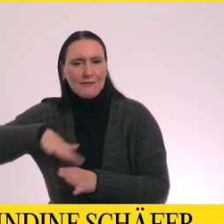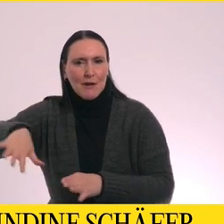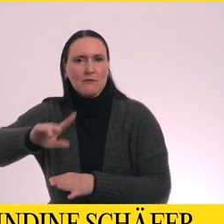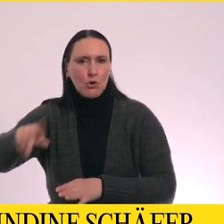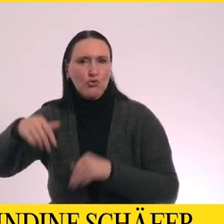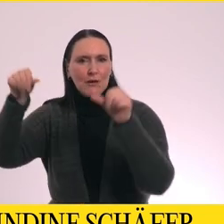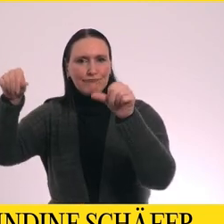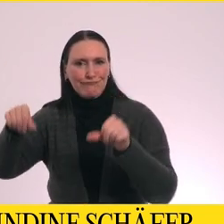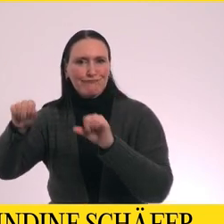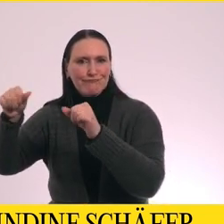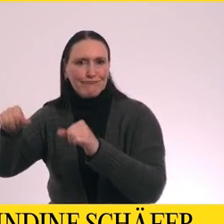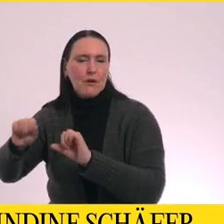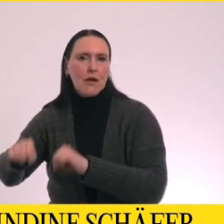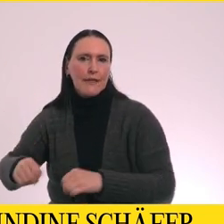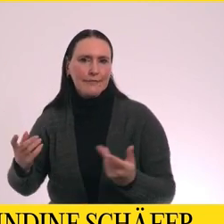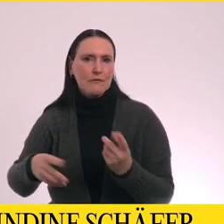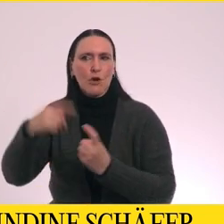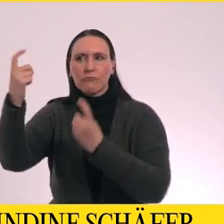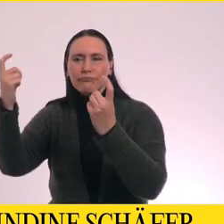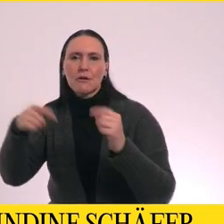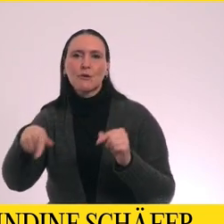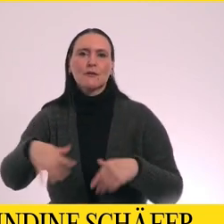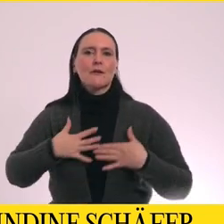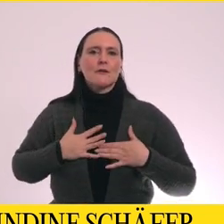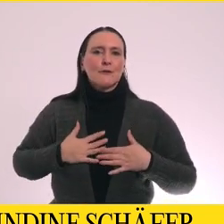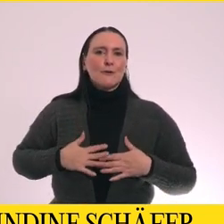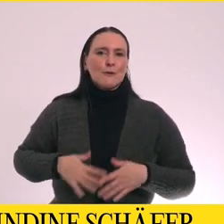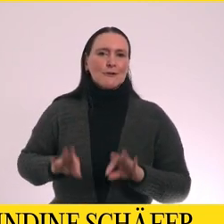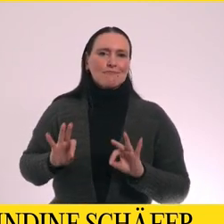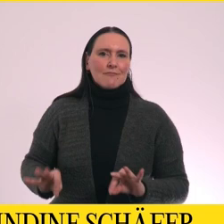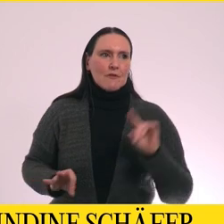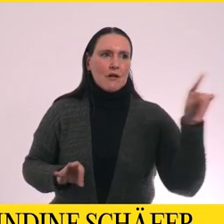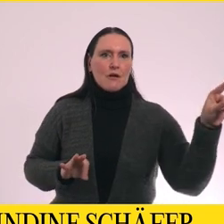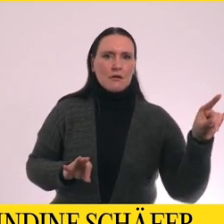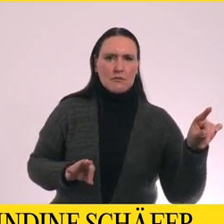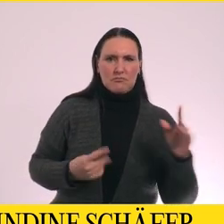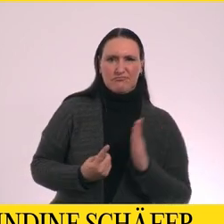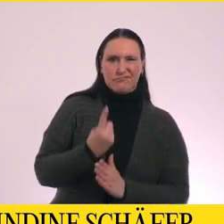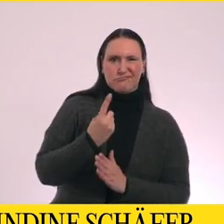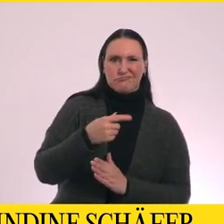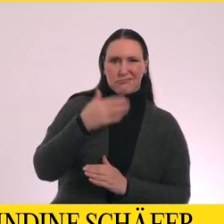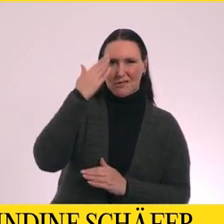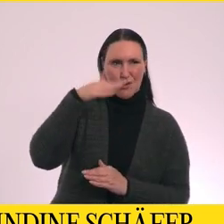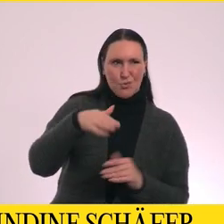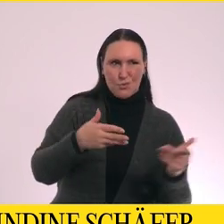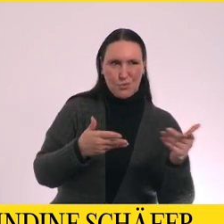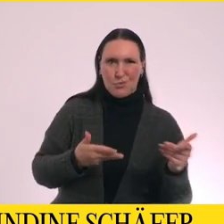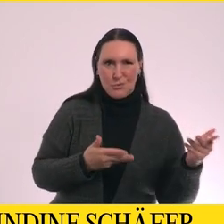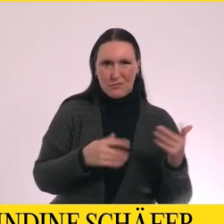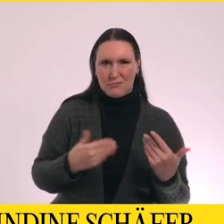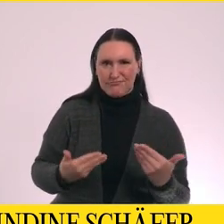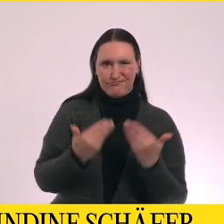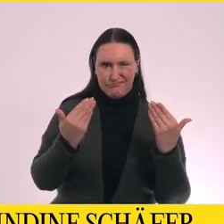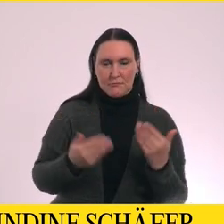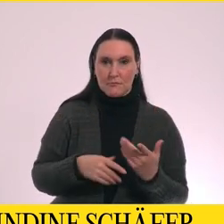often complex responses in people, because there's still an idea